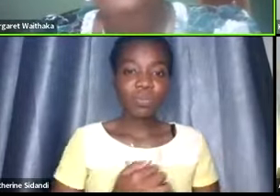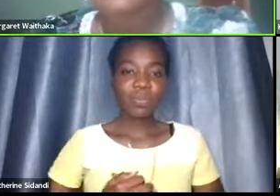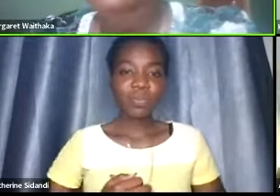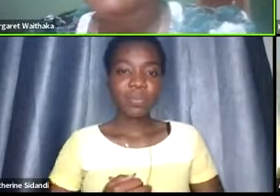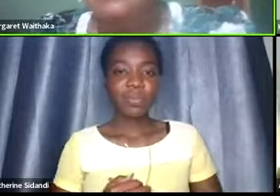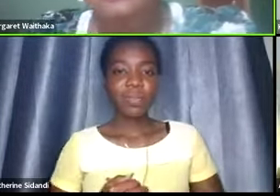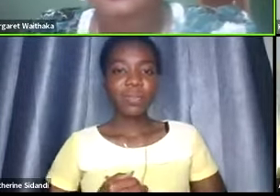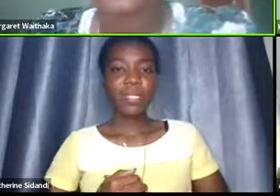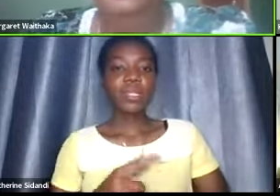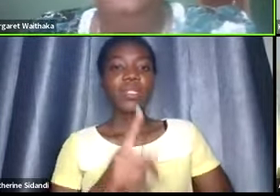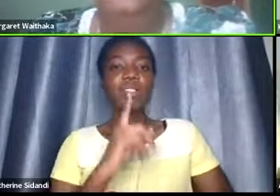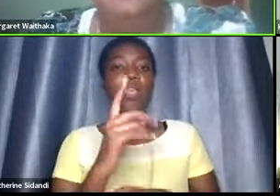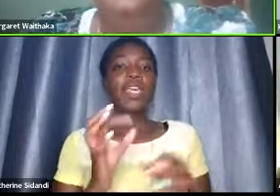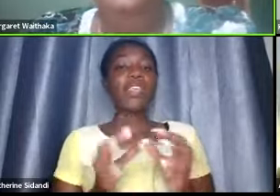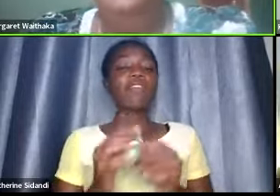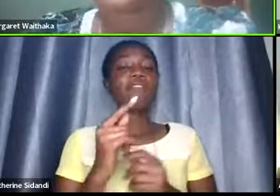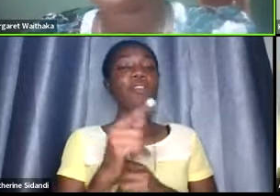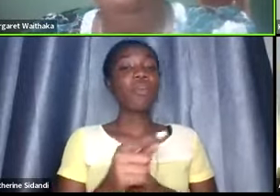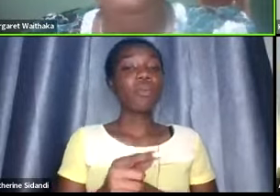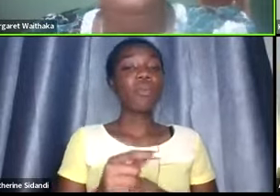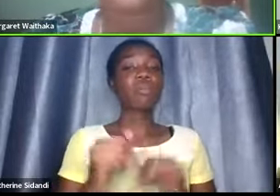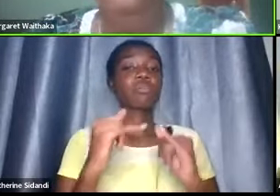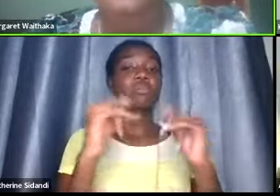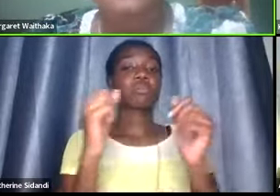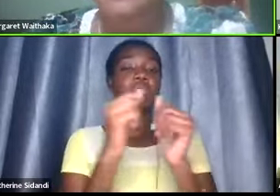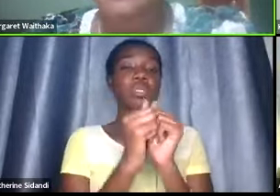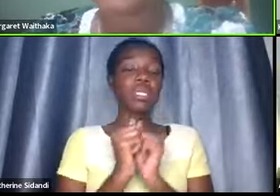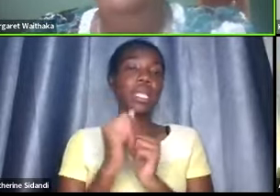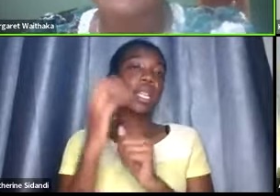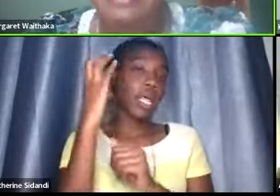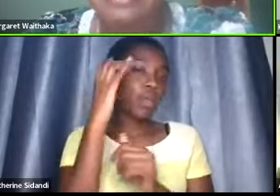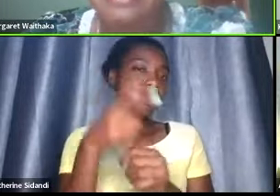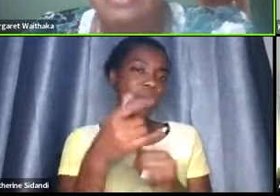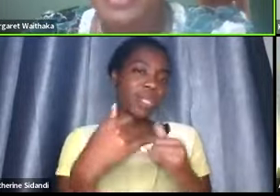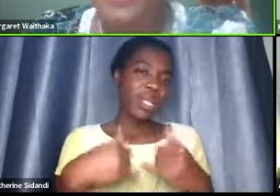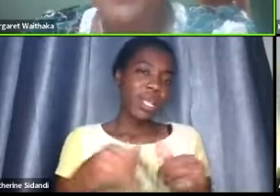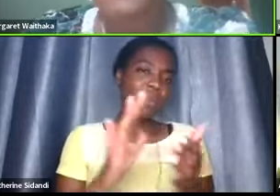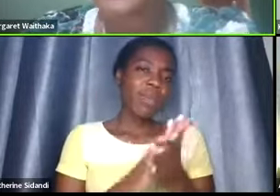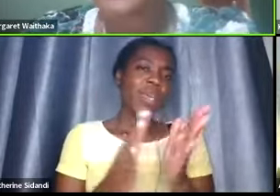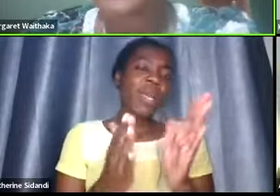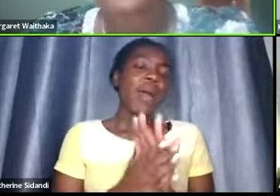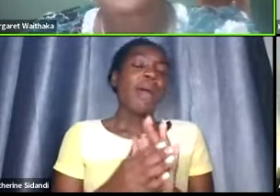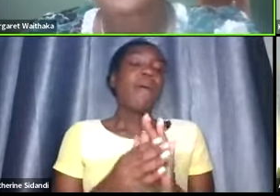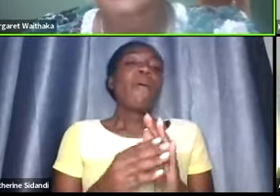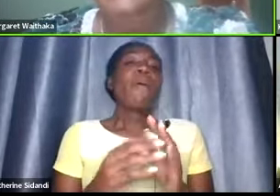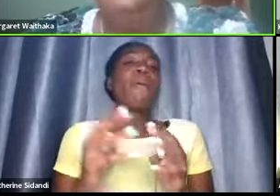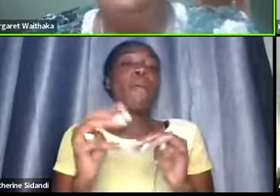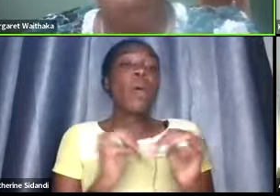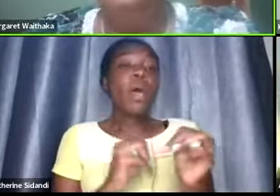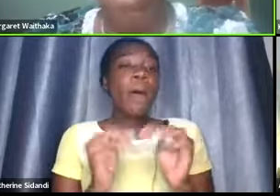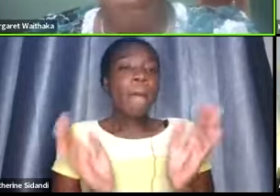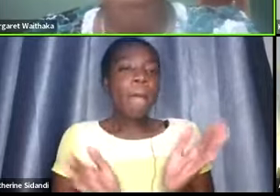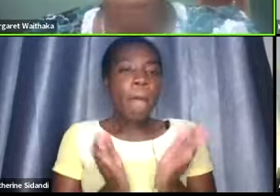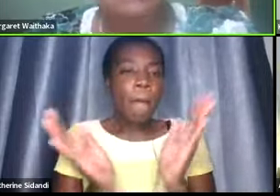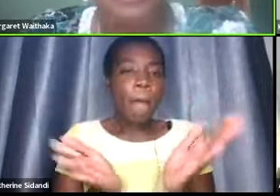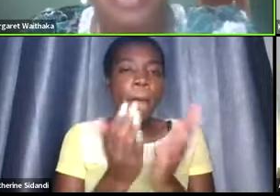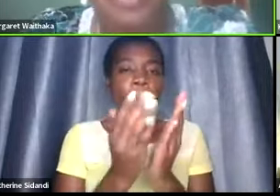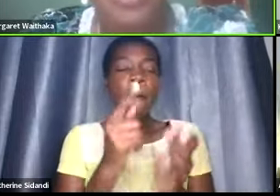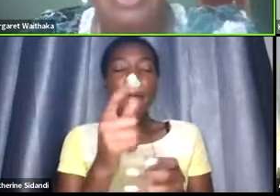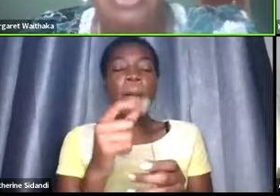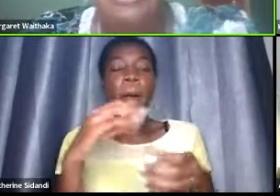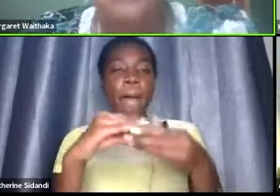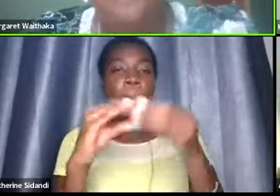you are aligned to your careers, you tend to be very innovative and motivated. Why won't you create? We can actually be the creators